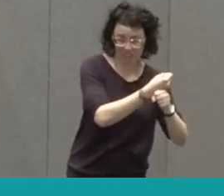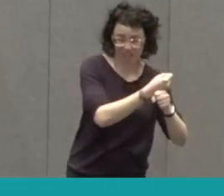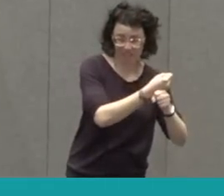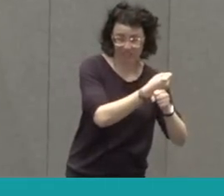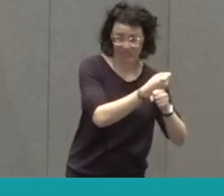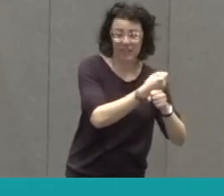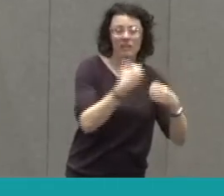1 year